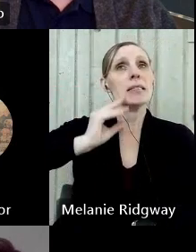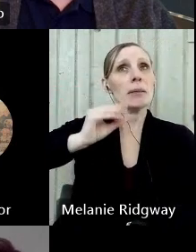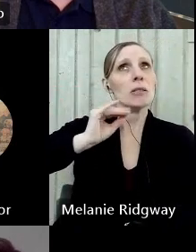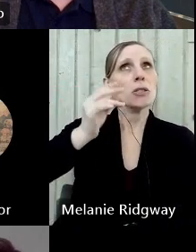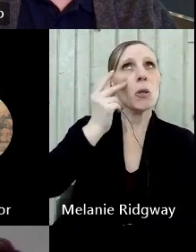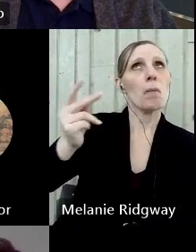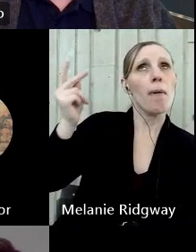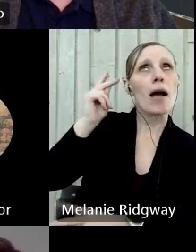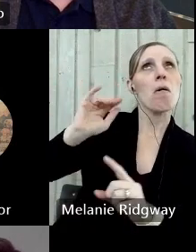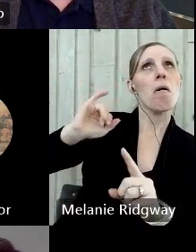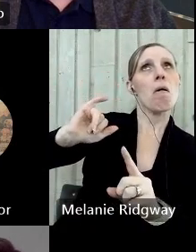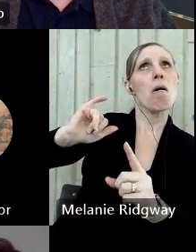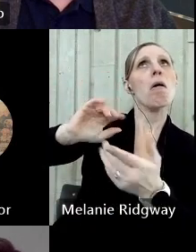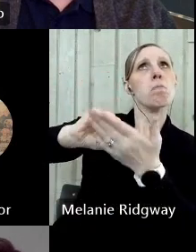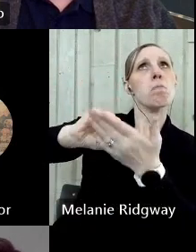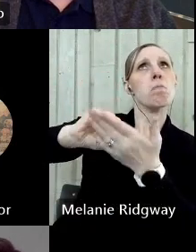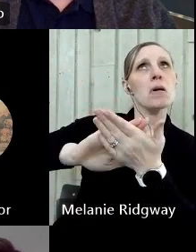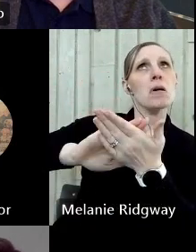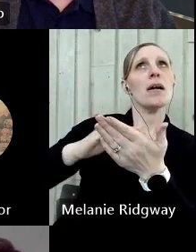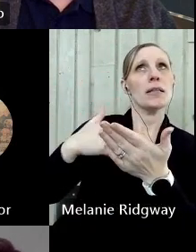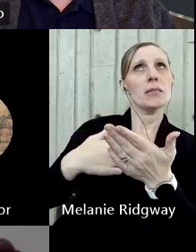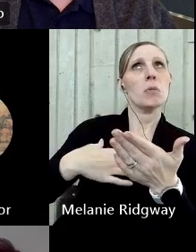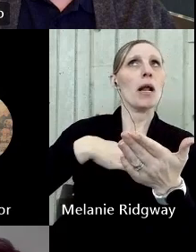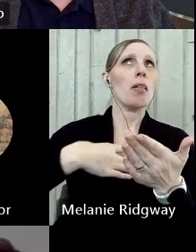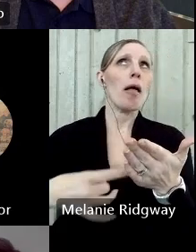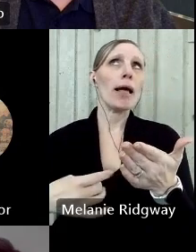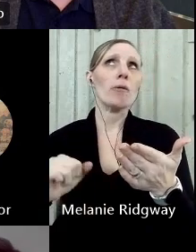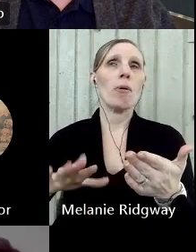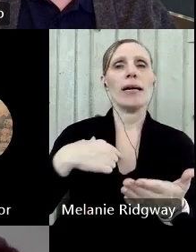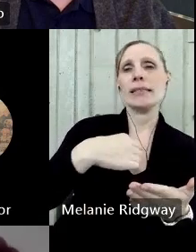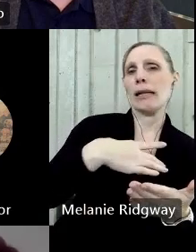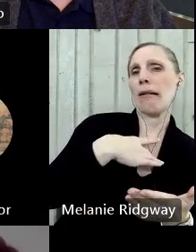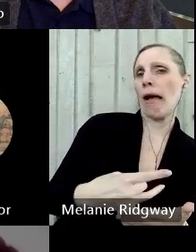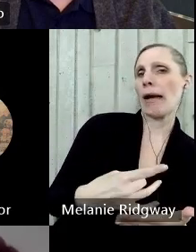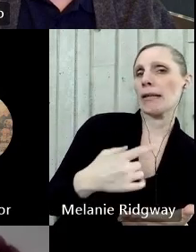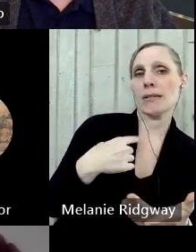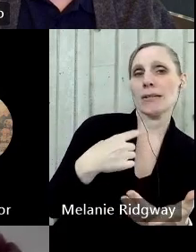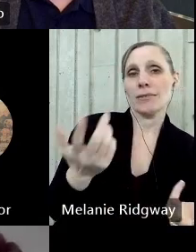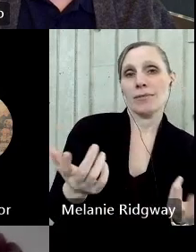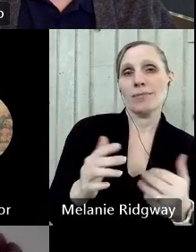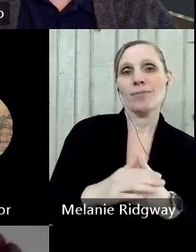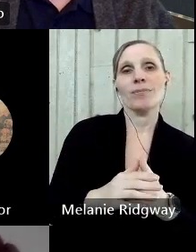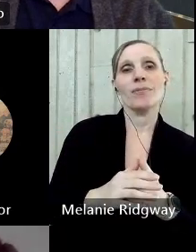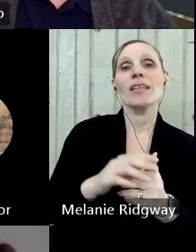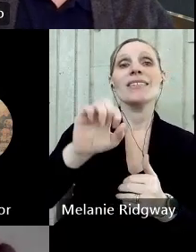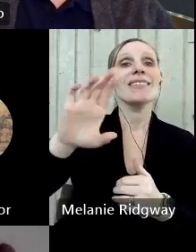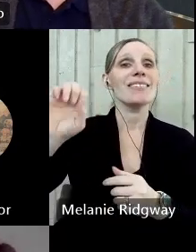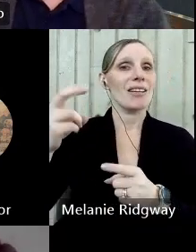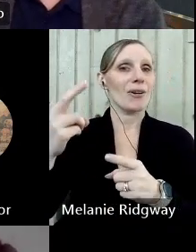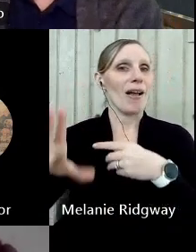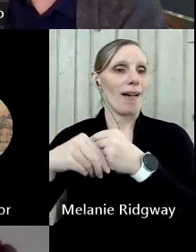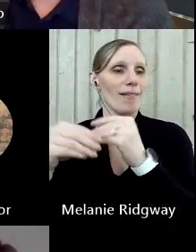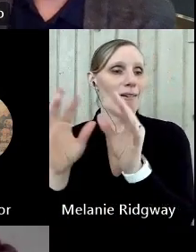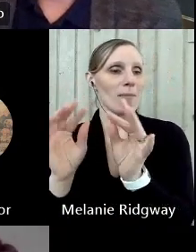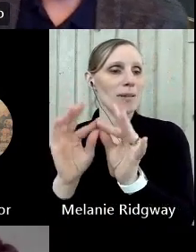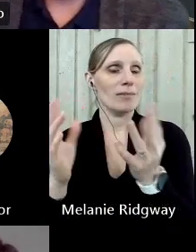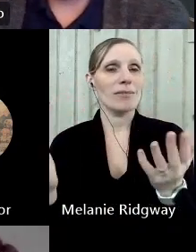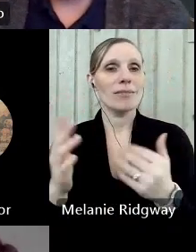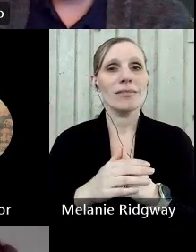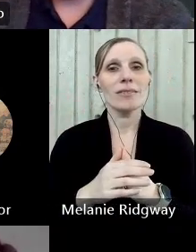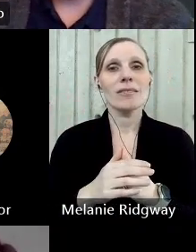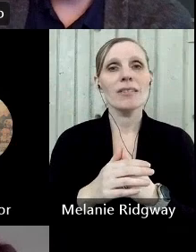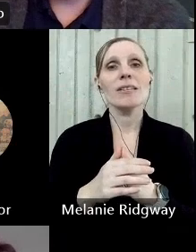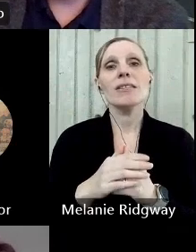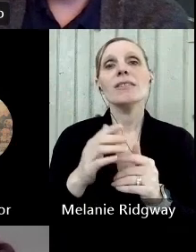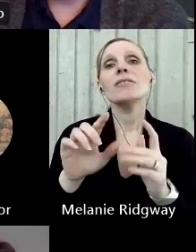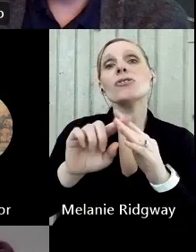and evaluate to say, this is what I liked and this is what I disliked. Yeah, and I would also encourage, like, start with a small